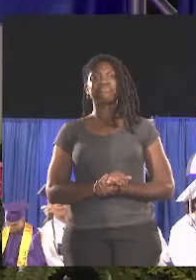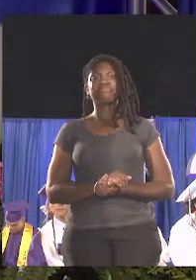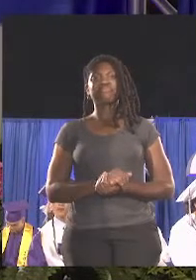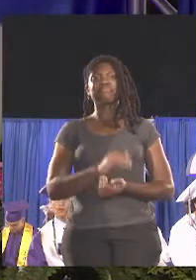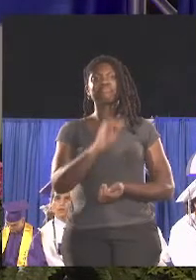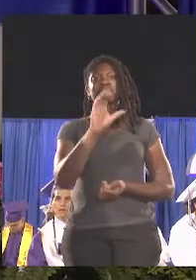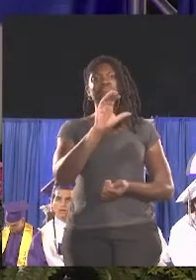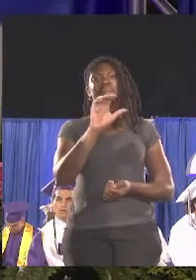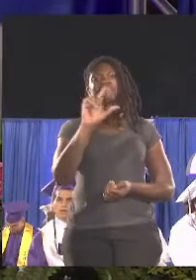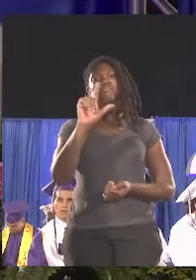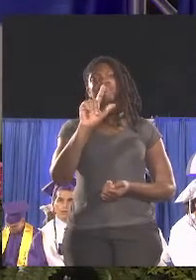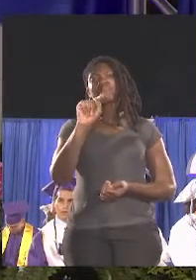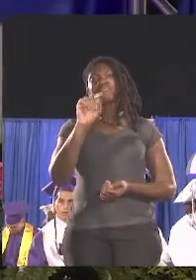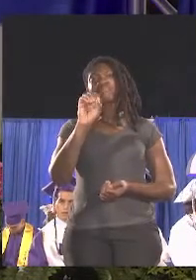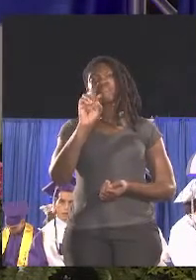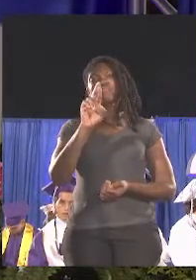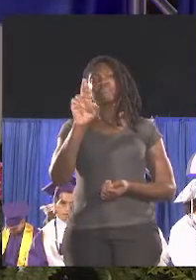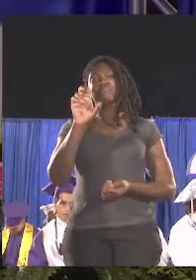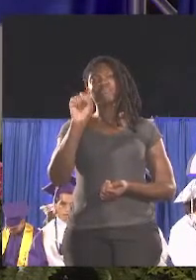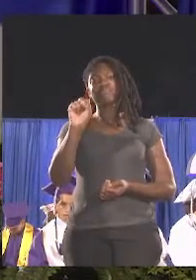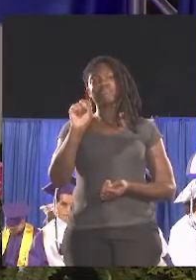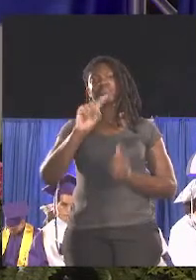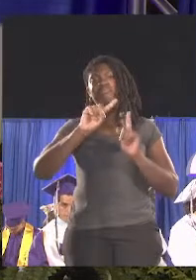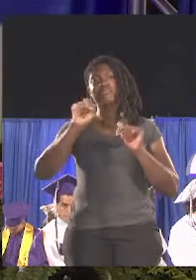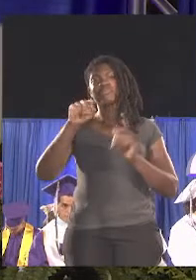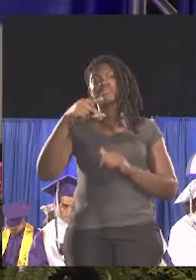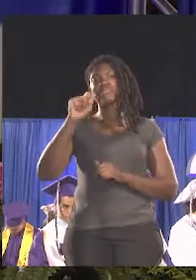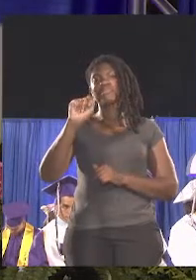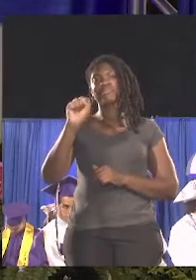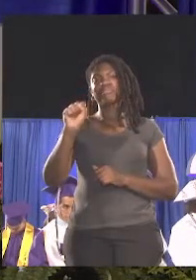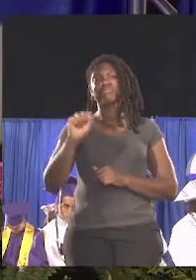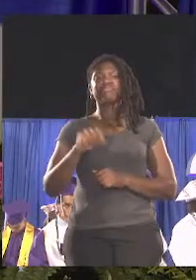Carolina L. Torres, Palo Alto College.